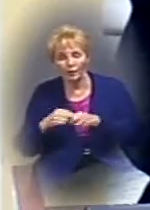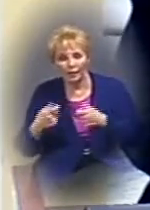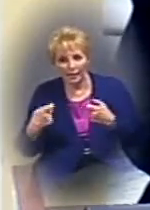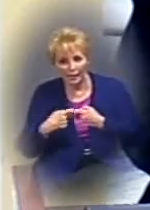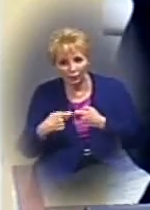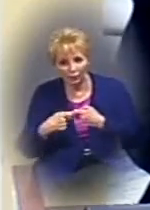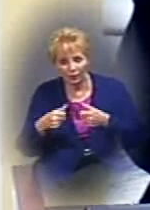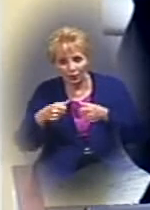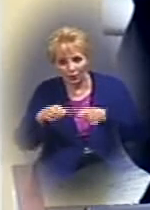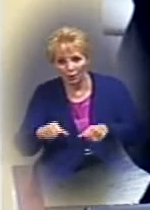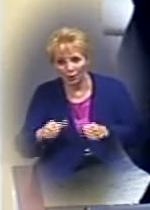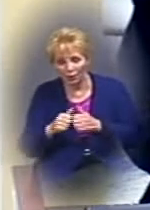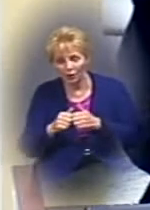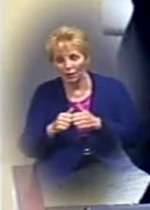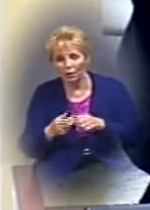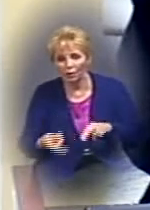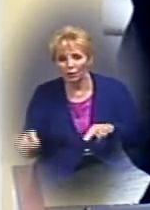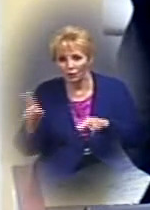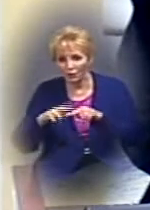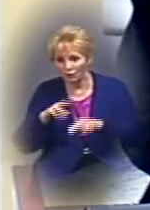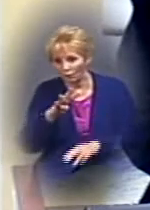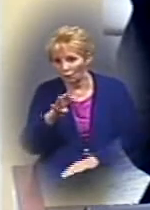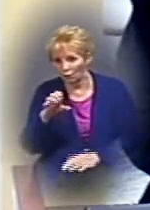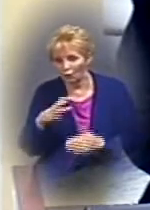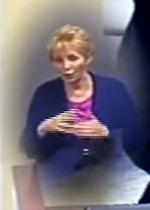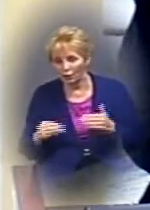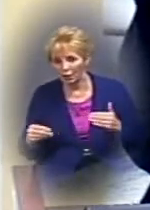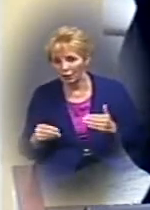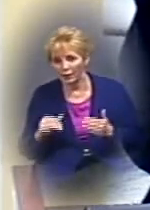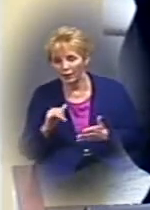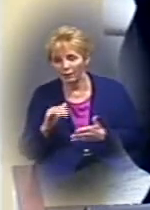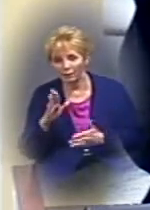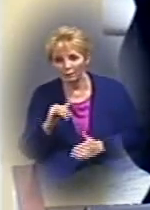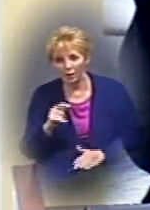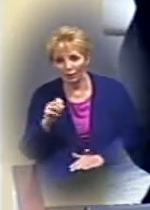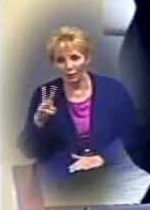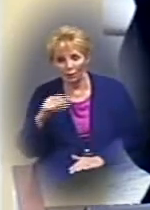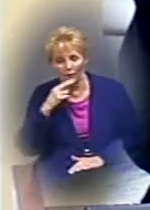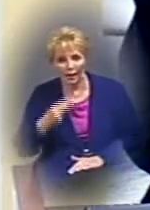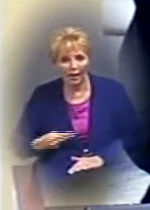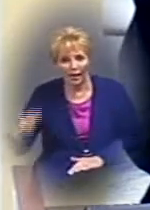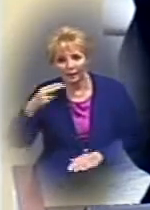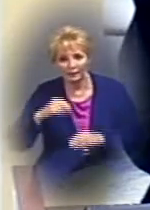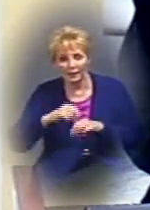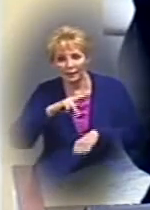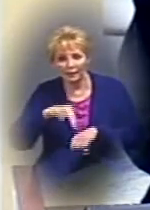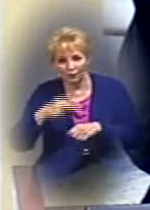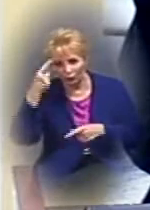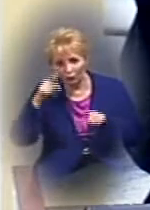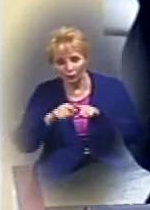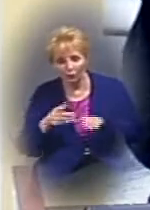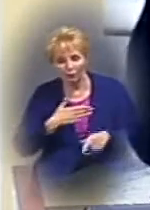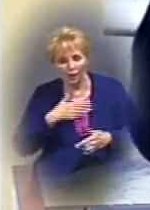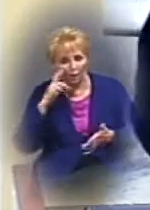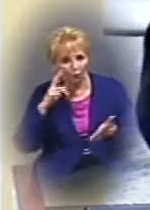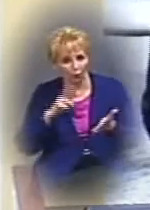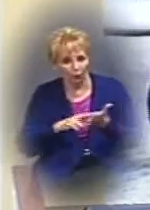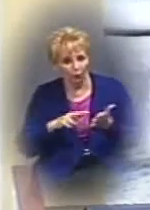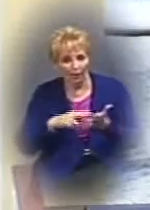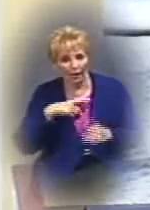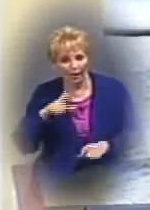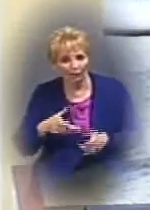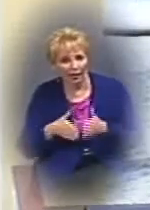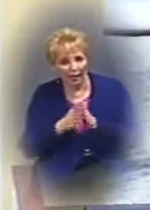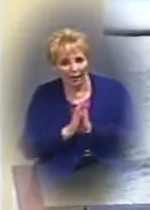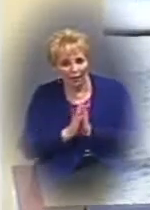electricity deposit to a whopping $400, which, by the way, is the highest in the nation, according to my research, I have to